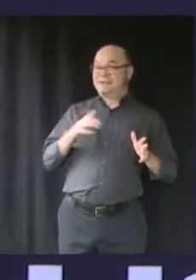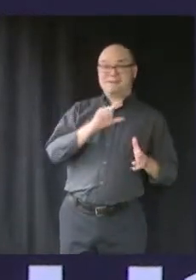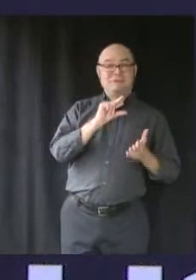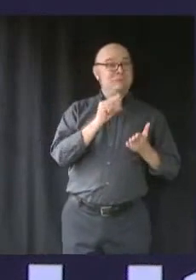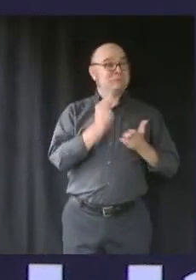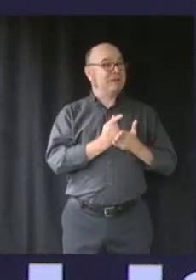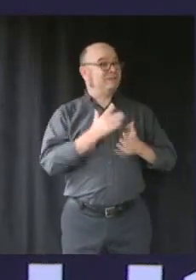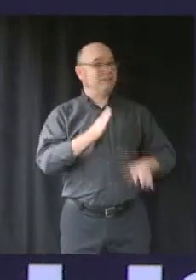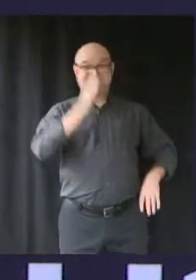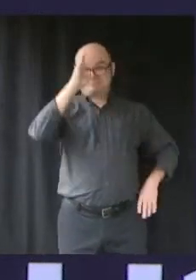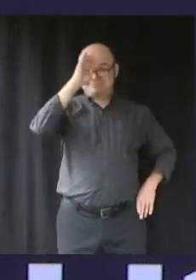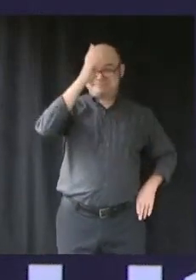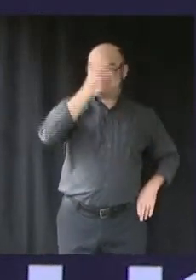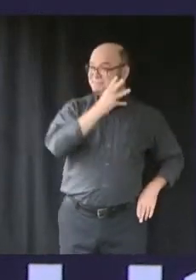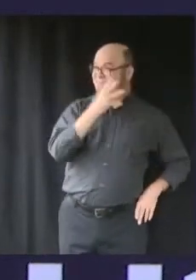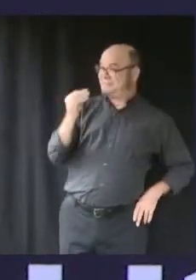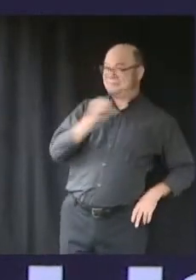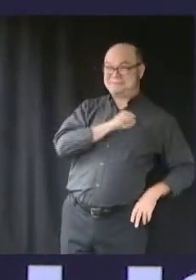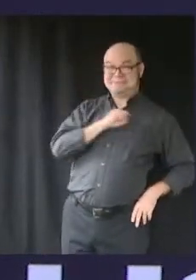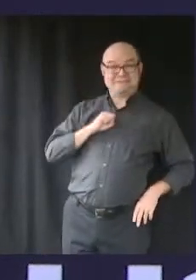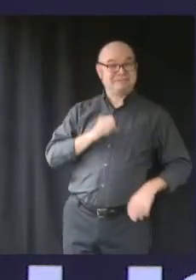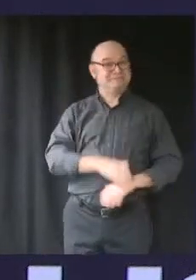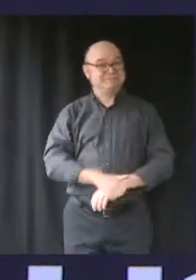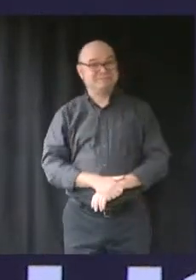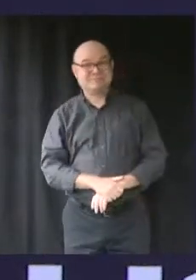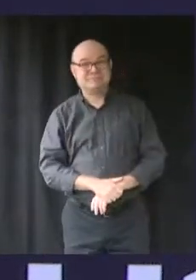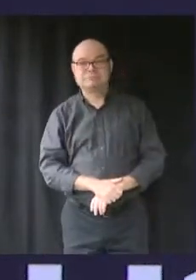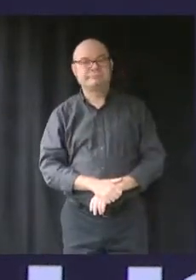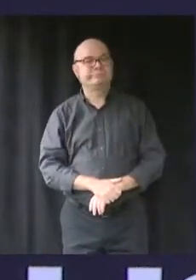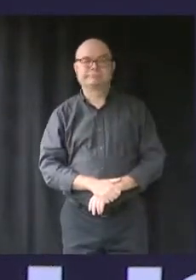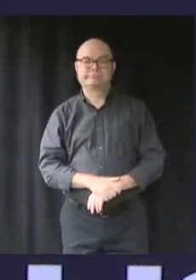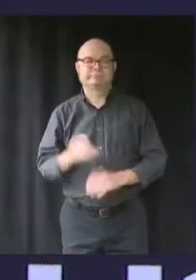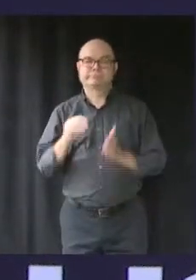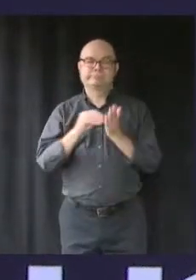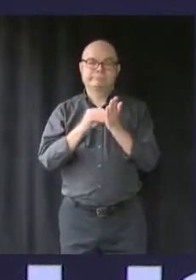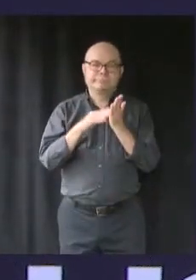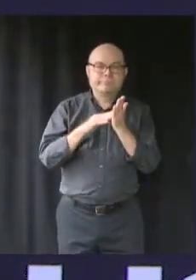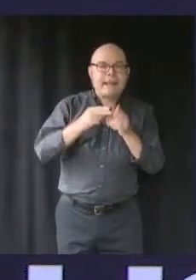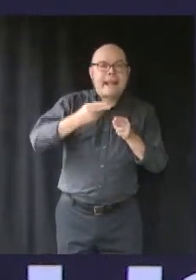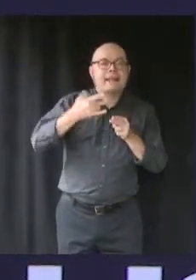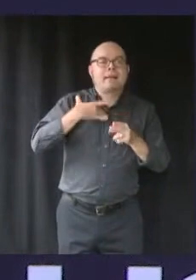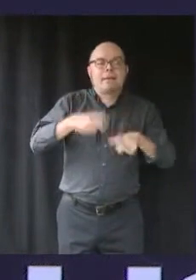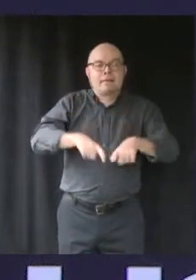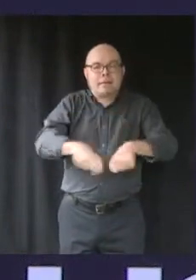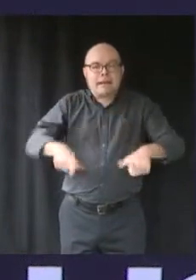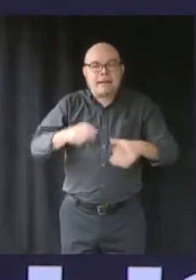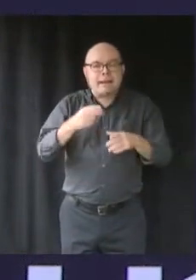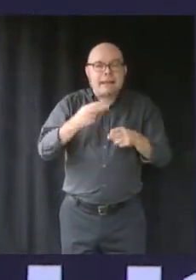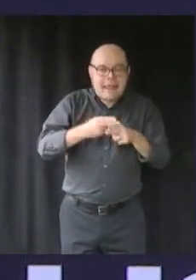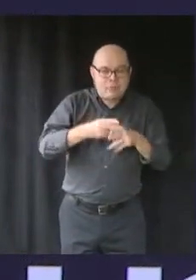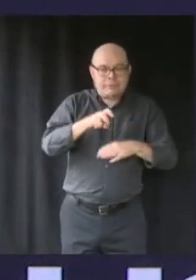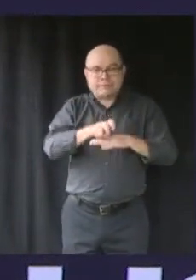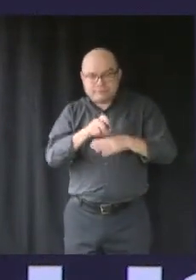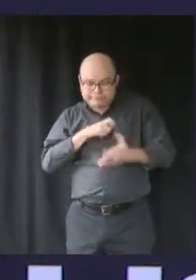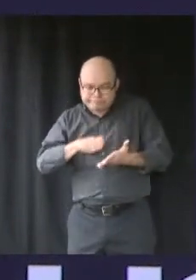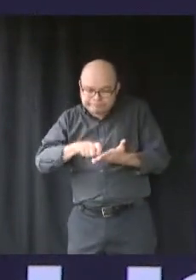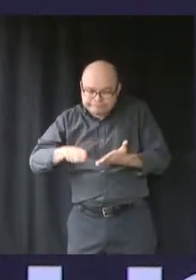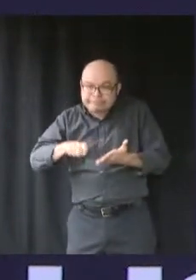they traditionally inscribe their names in the desk that they use. When I came to the